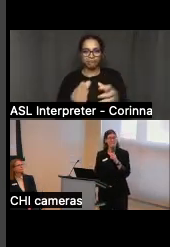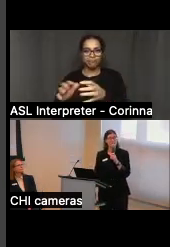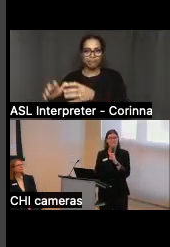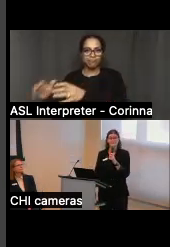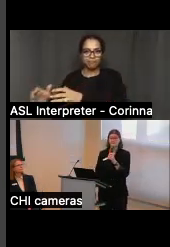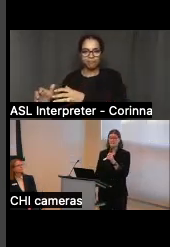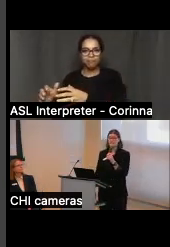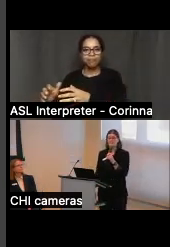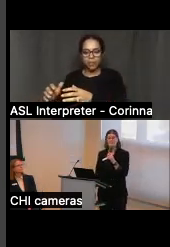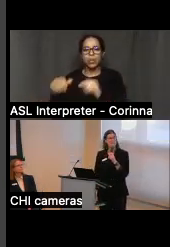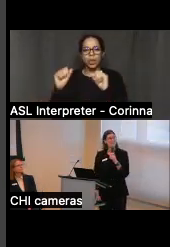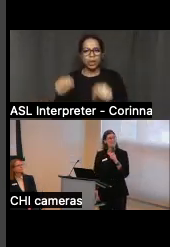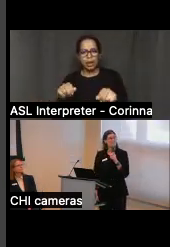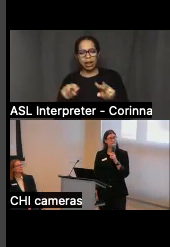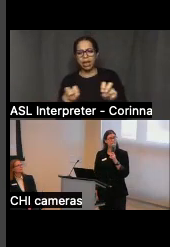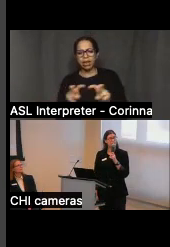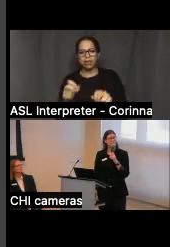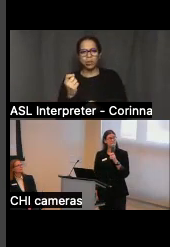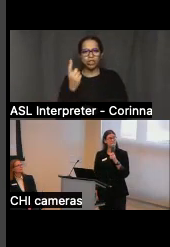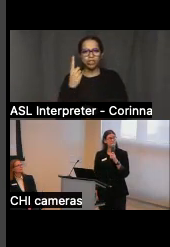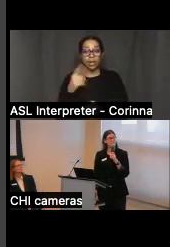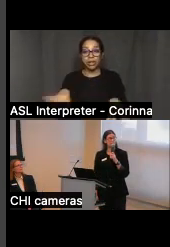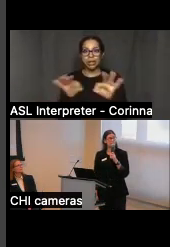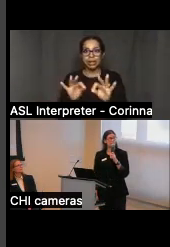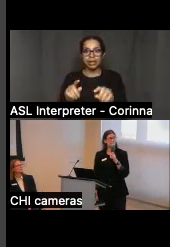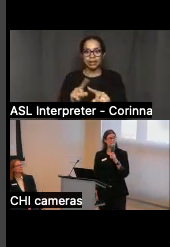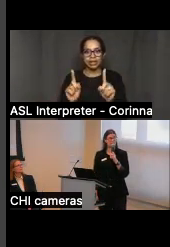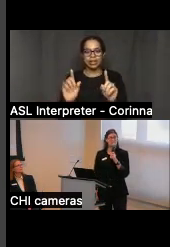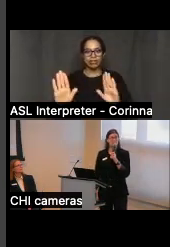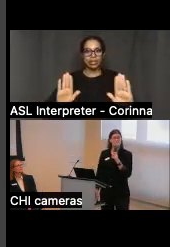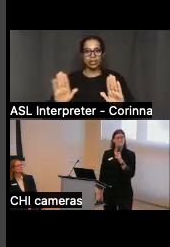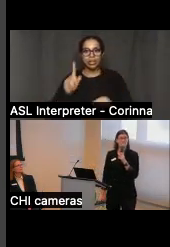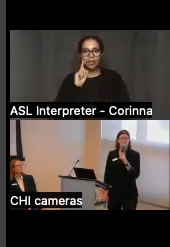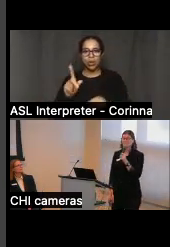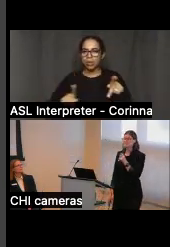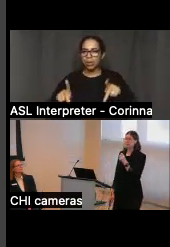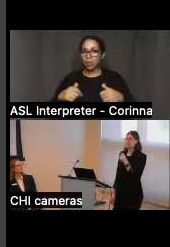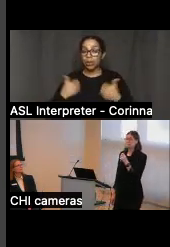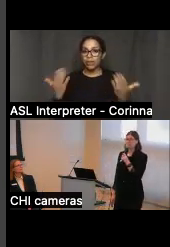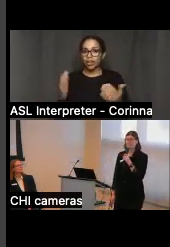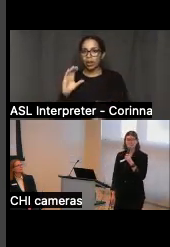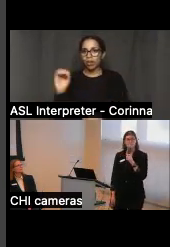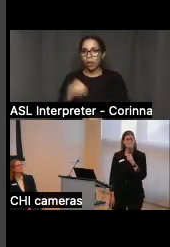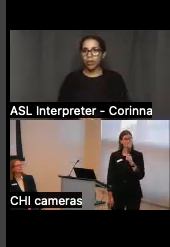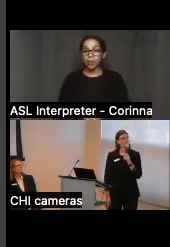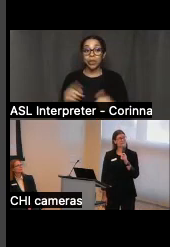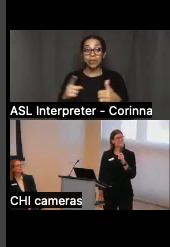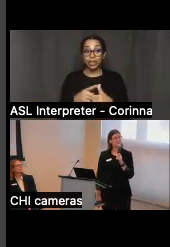to understand some key differences for individuals in Colorado. So this first one we looked at was by